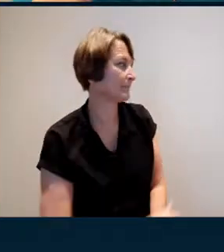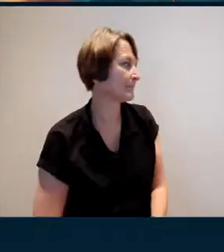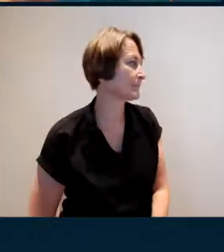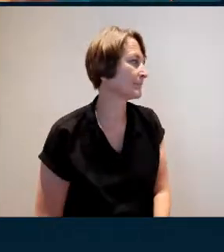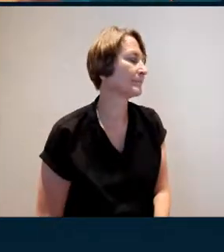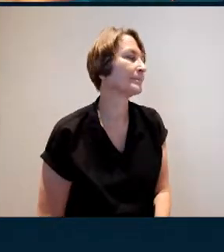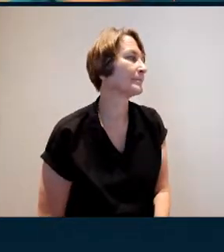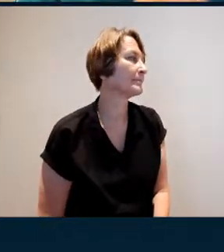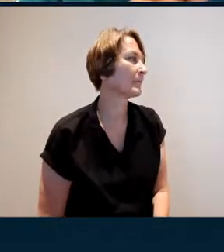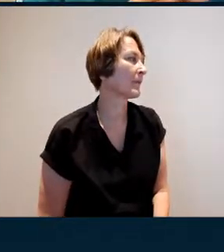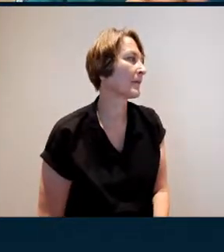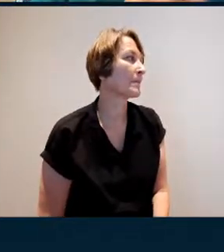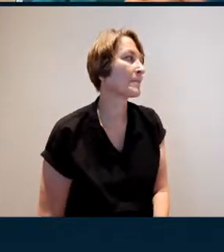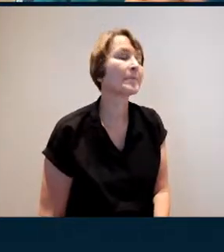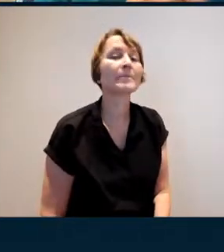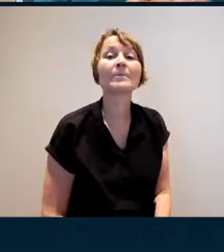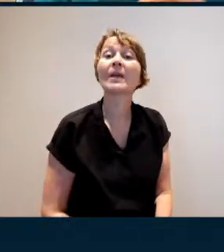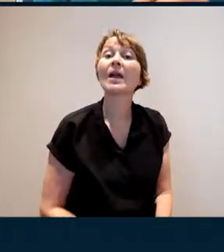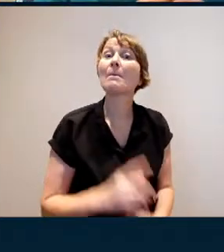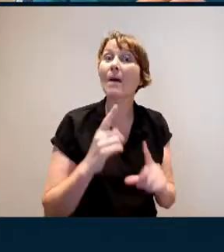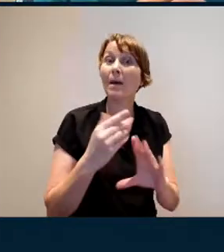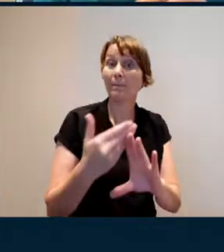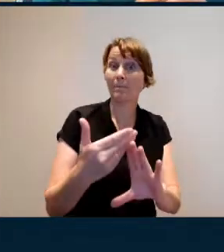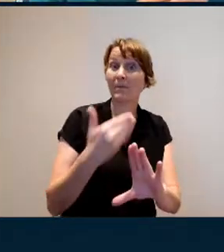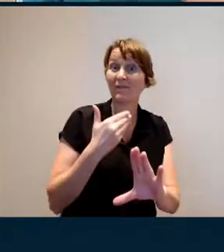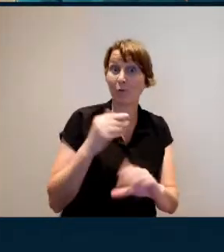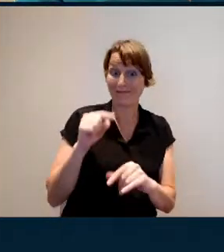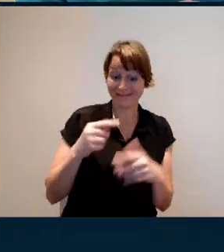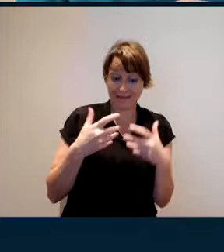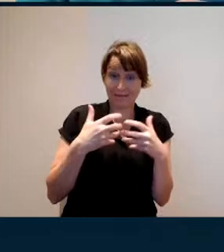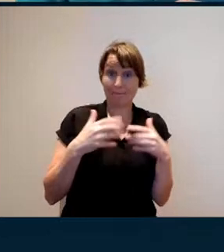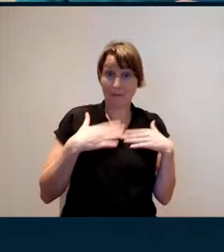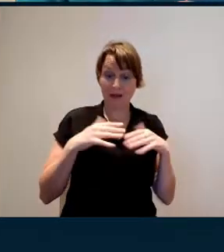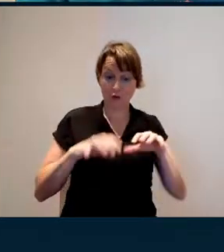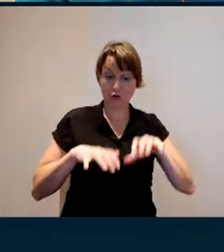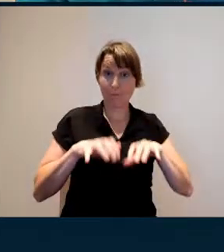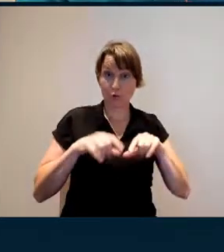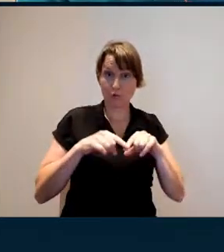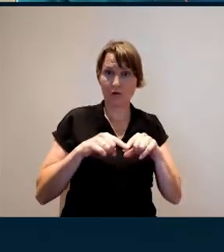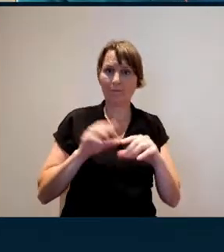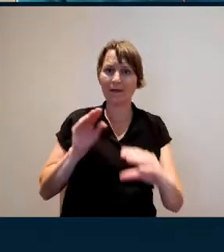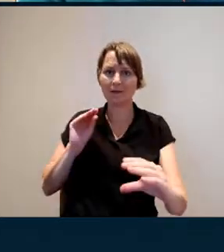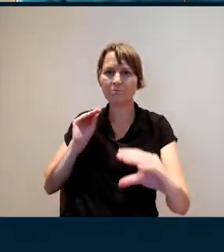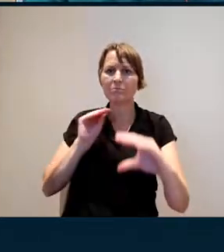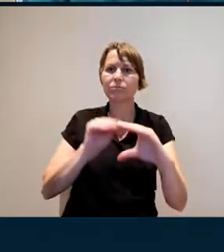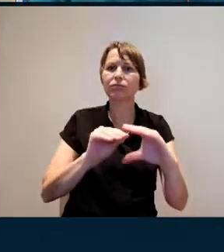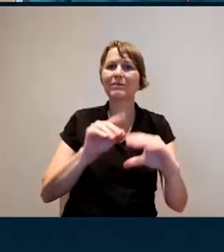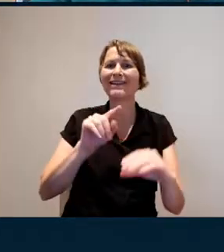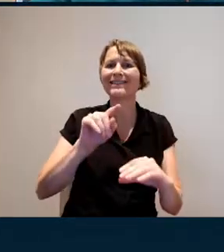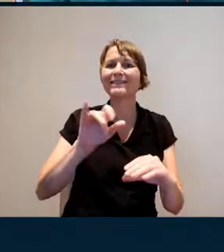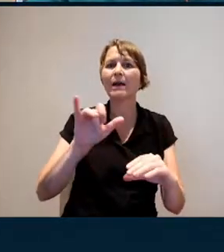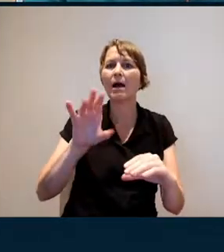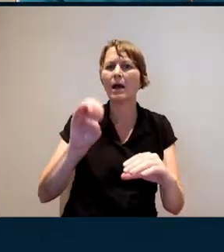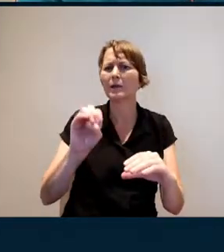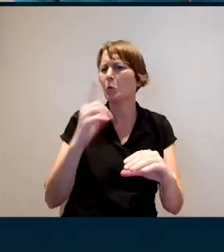installed tye on this machine, which is a one-liner, and I'll show you how to do that in a second.